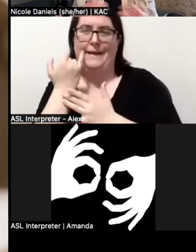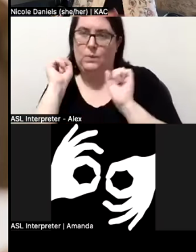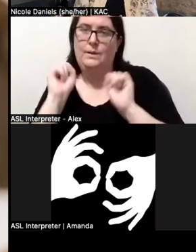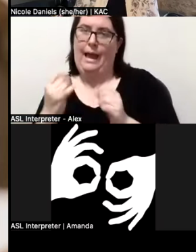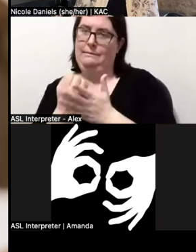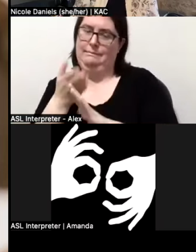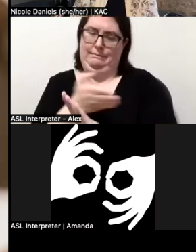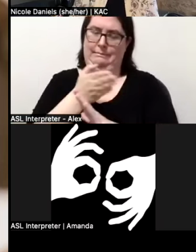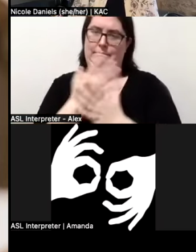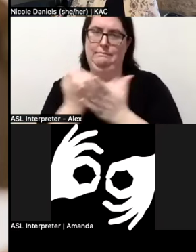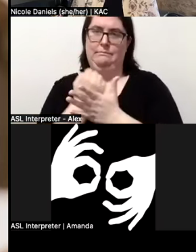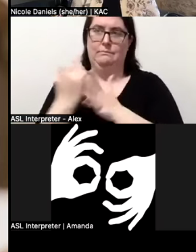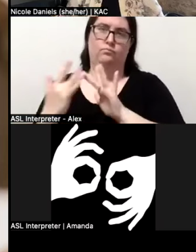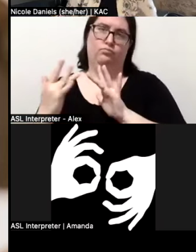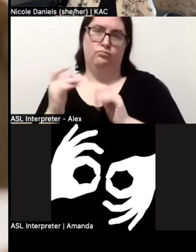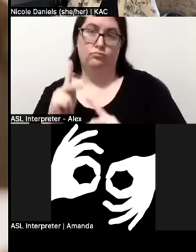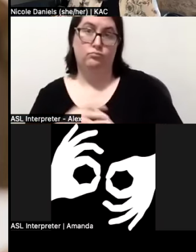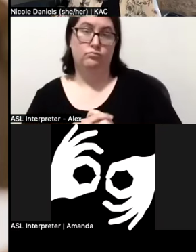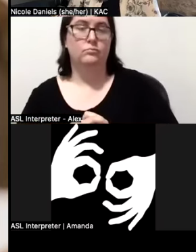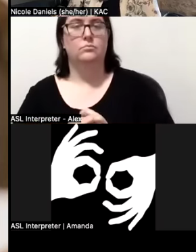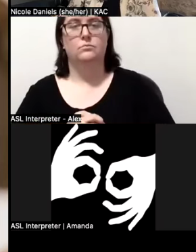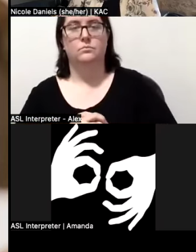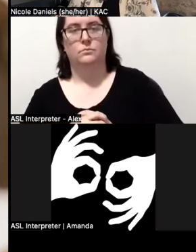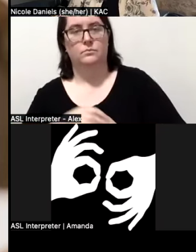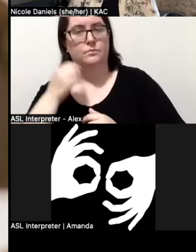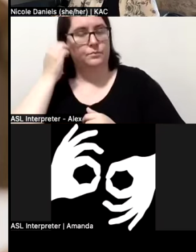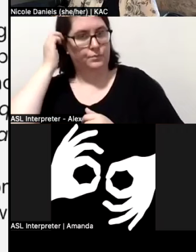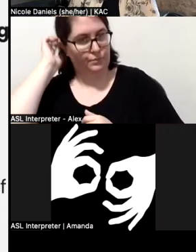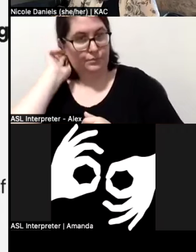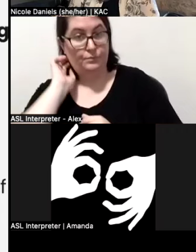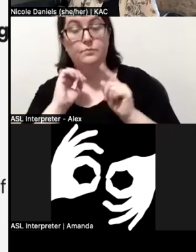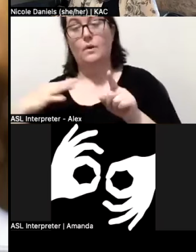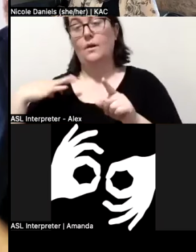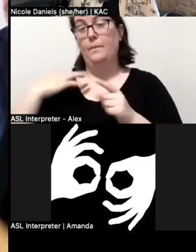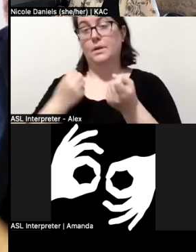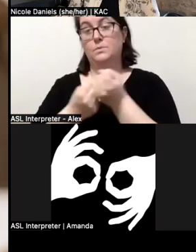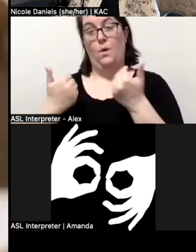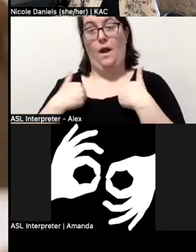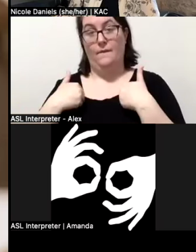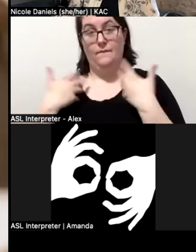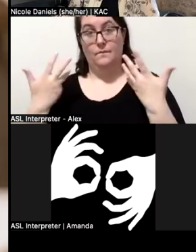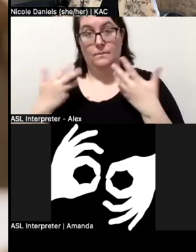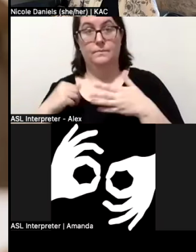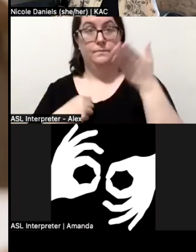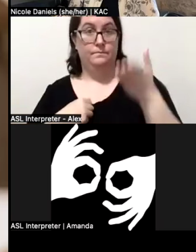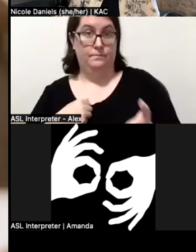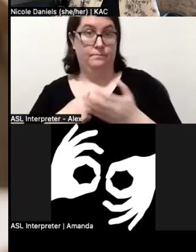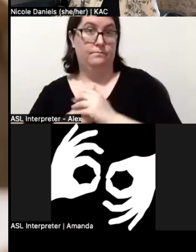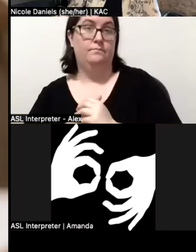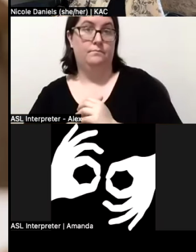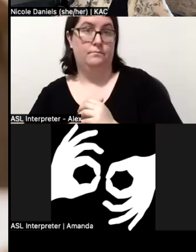we do encourage you to reach out as early as you can. The application supports that we offer include,